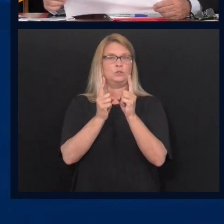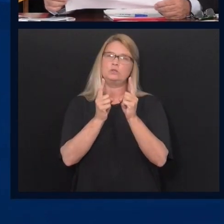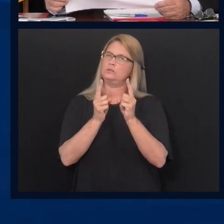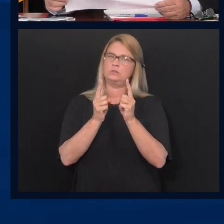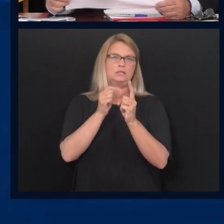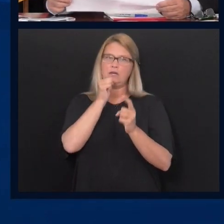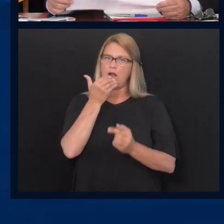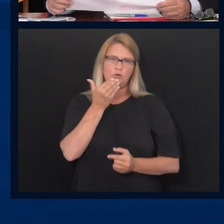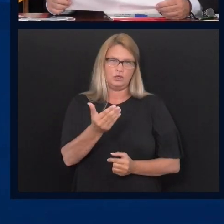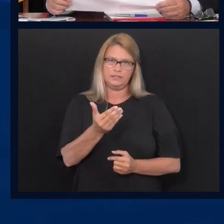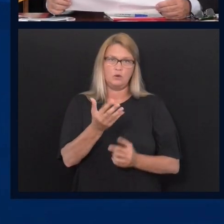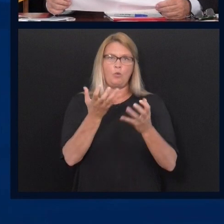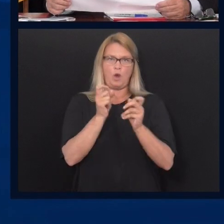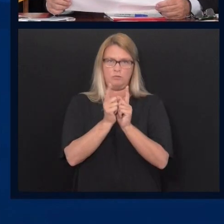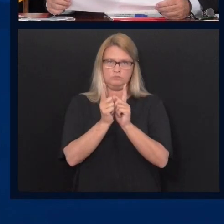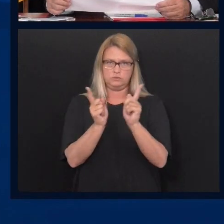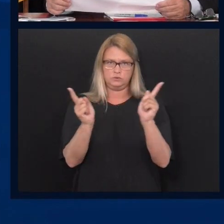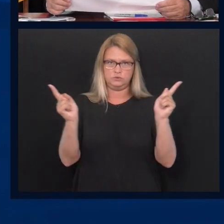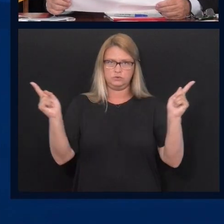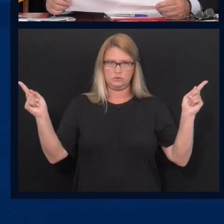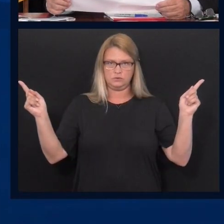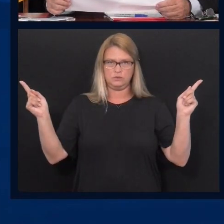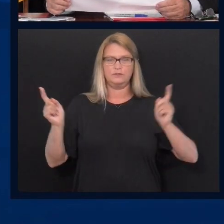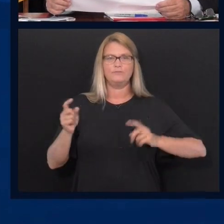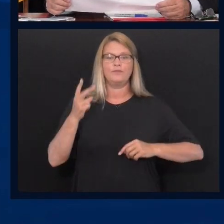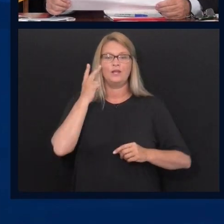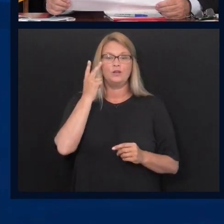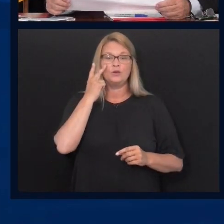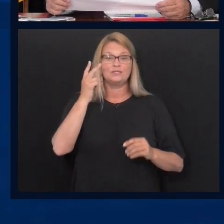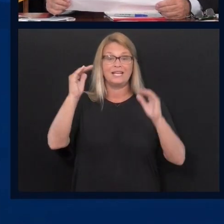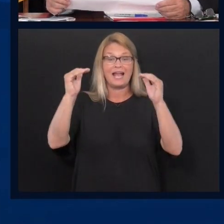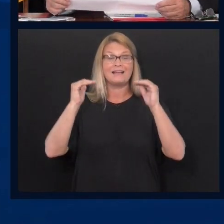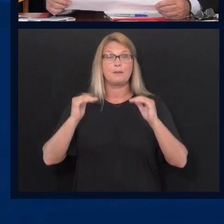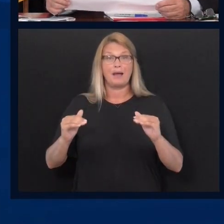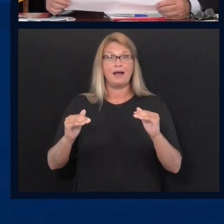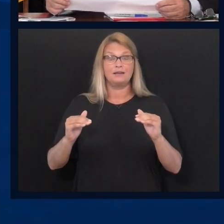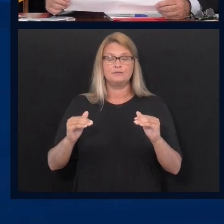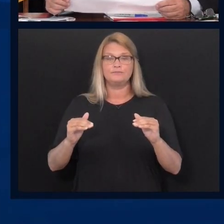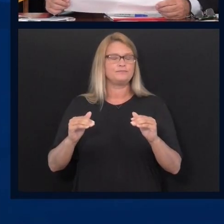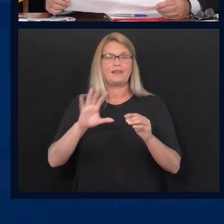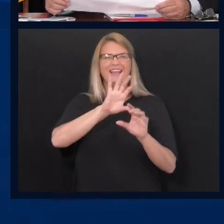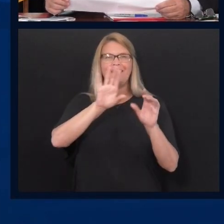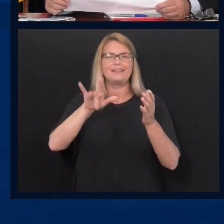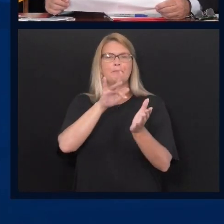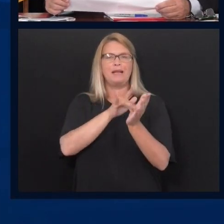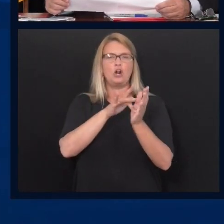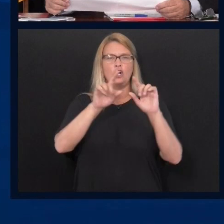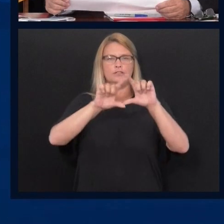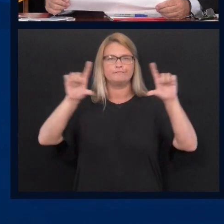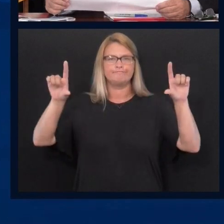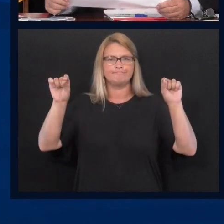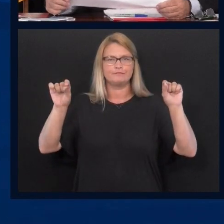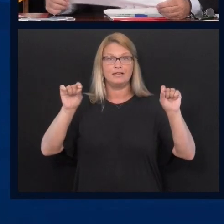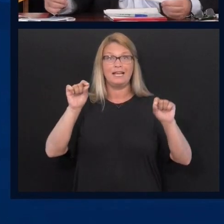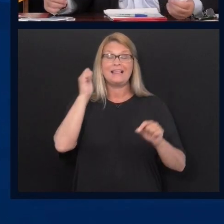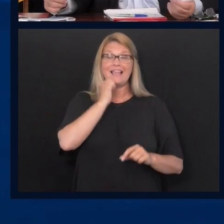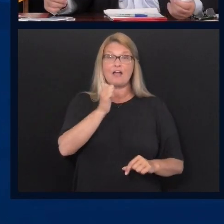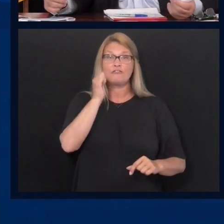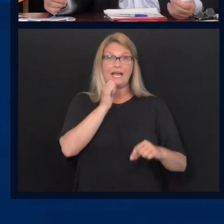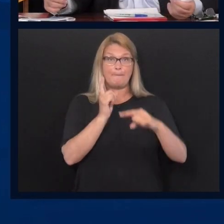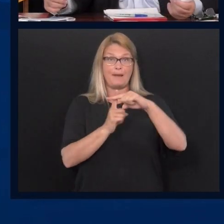the coaches that commented back to me and the players that you saw tweeting and on social media, they were